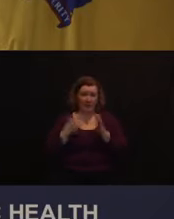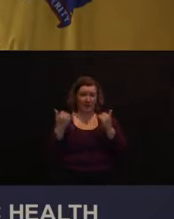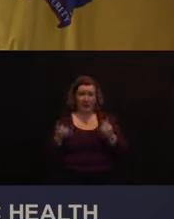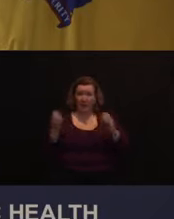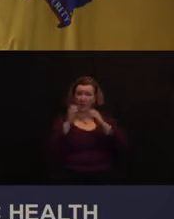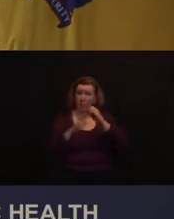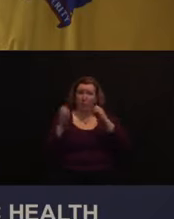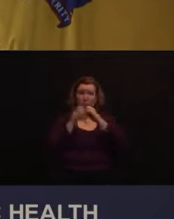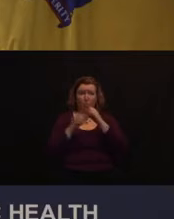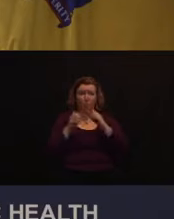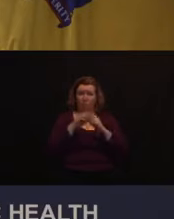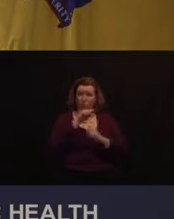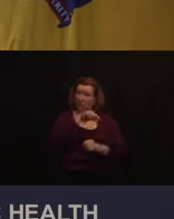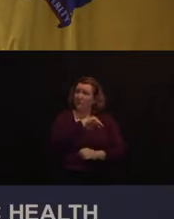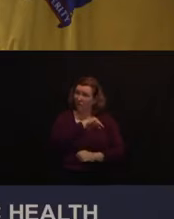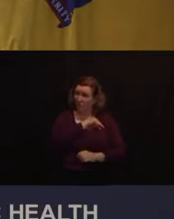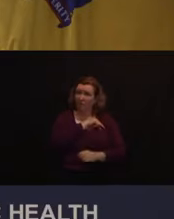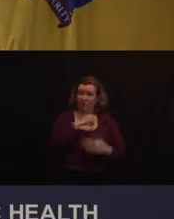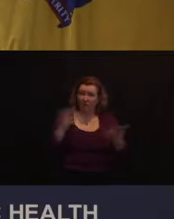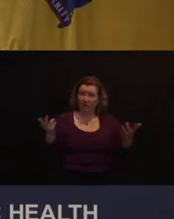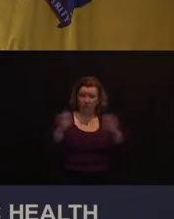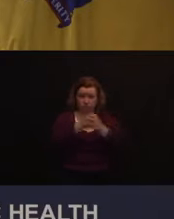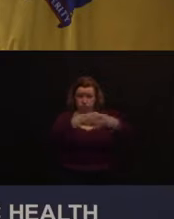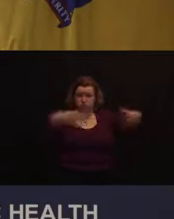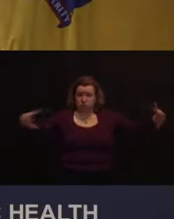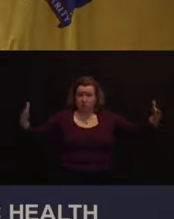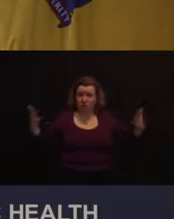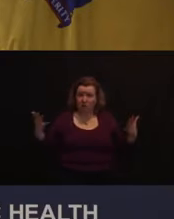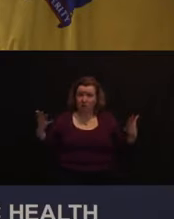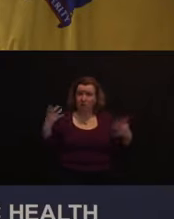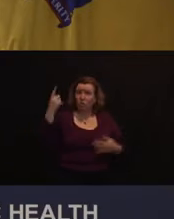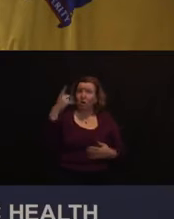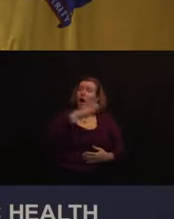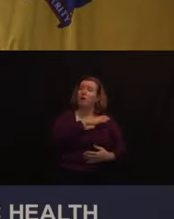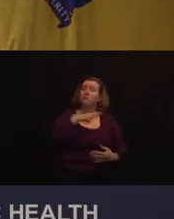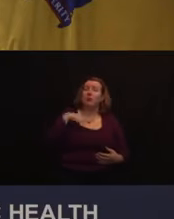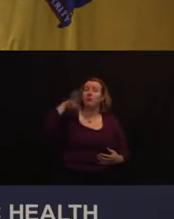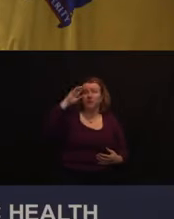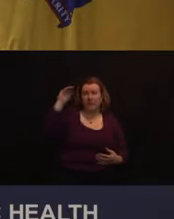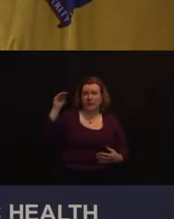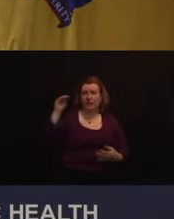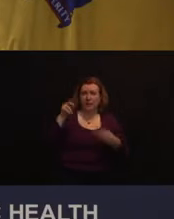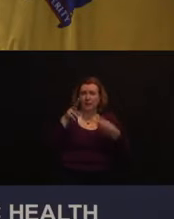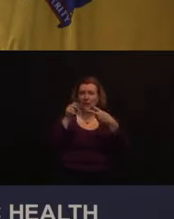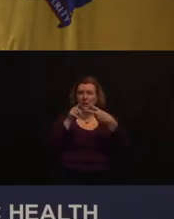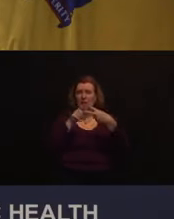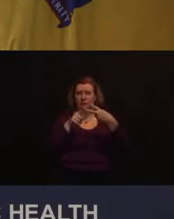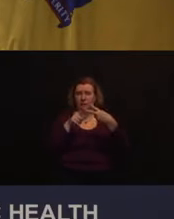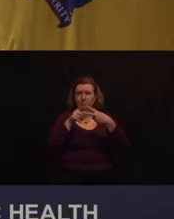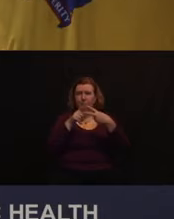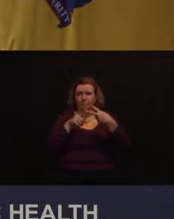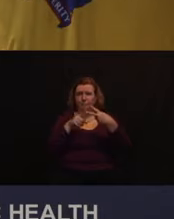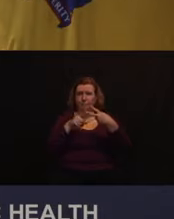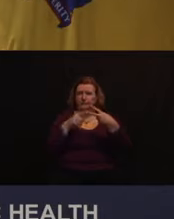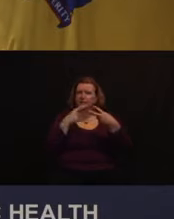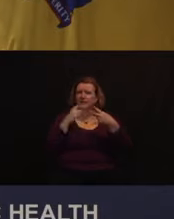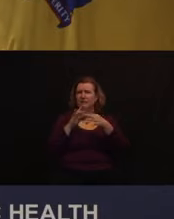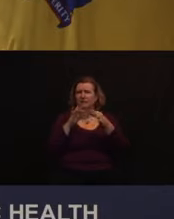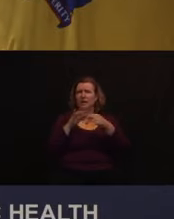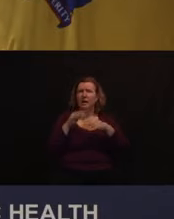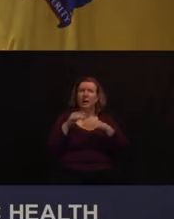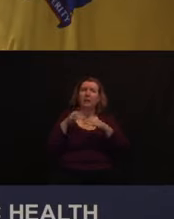last question, Congressman Gottheimer and Pascrell said that unless President Biden takes